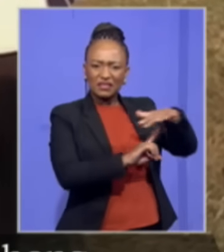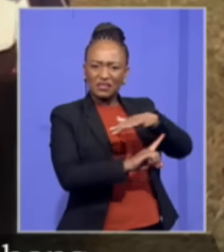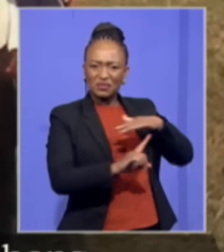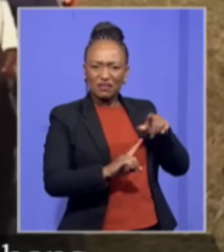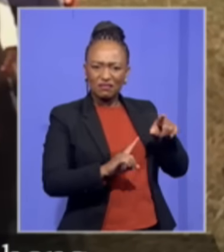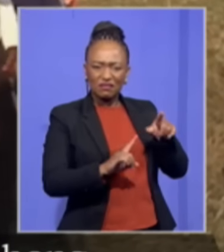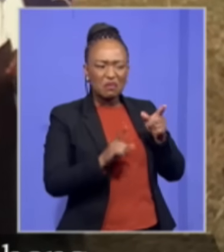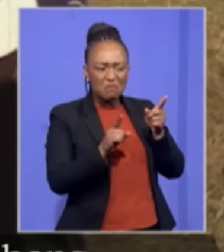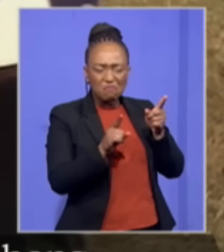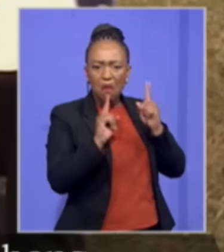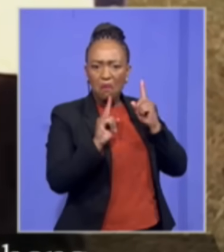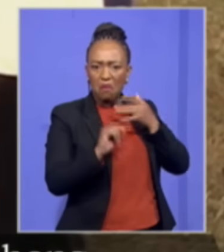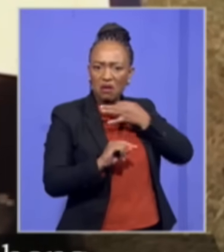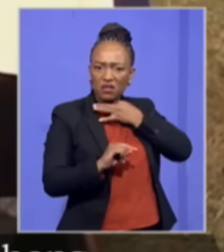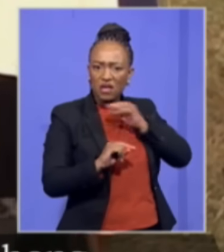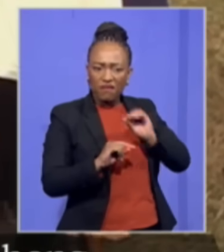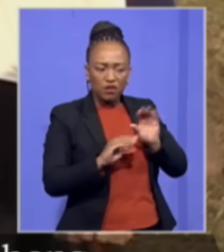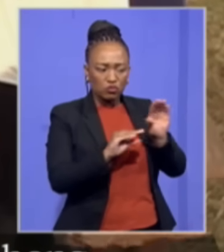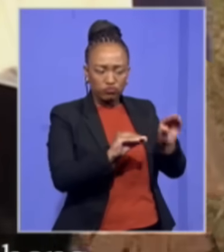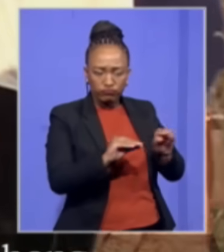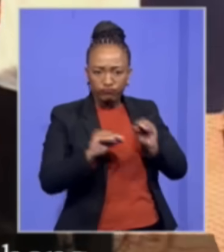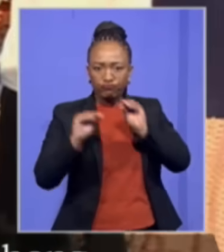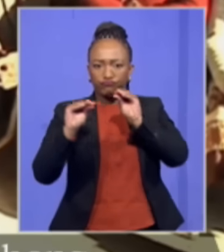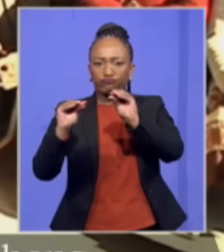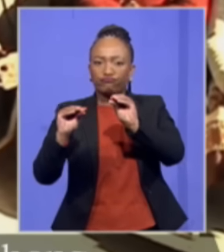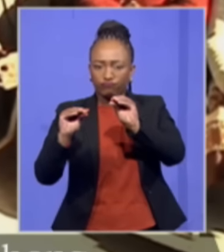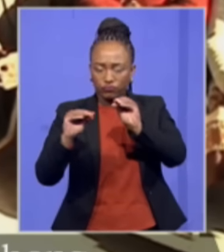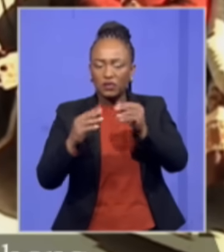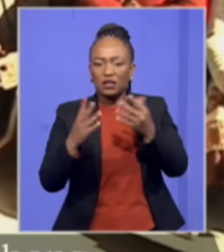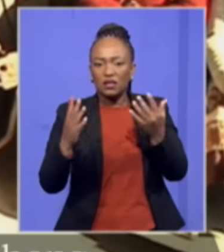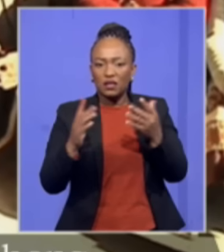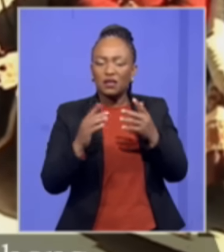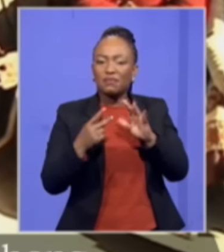hantle ntle le tumello ya bona.